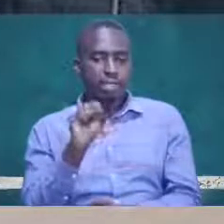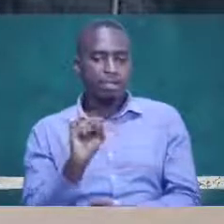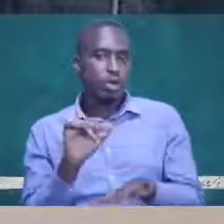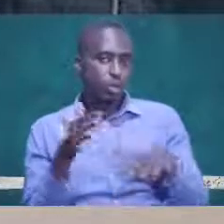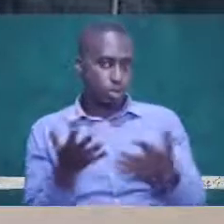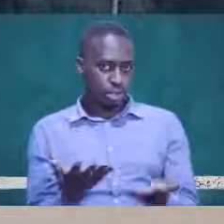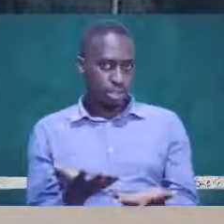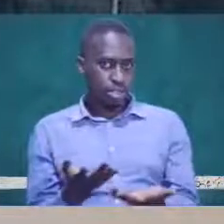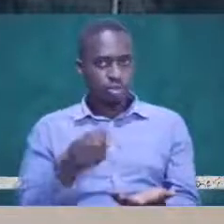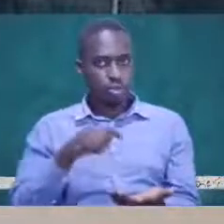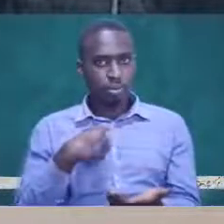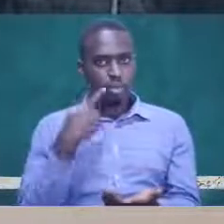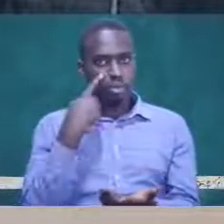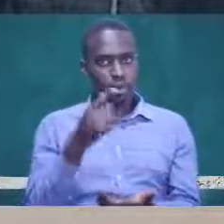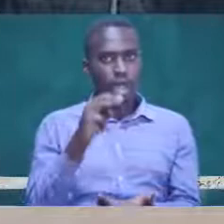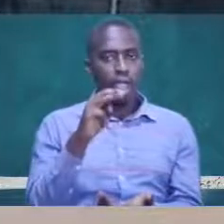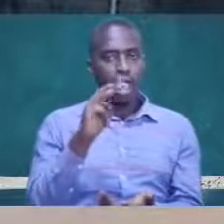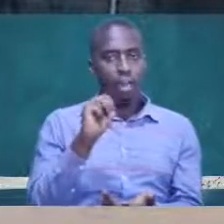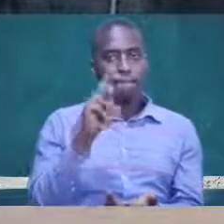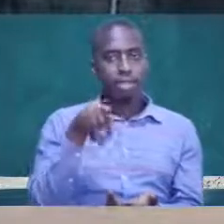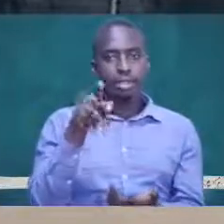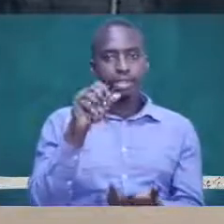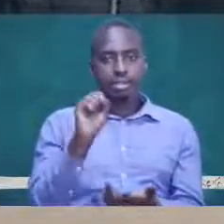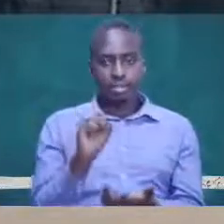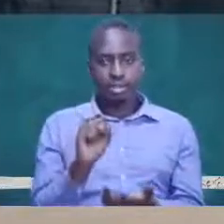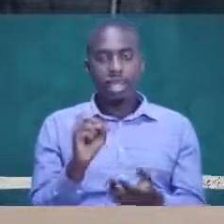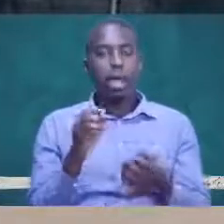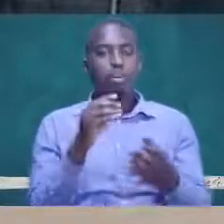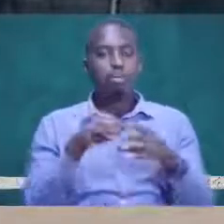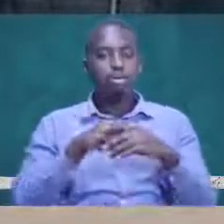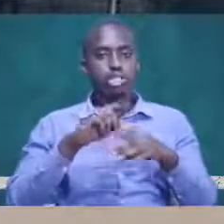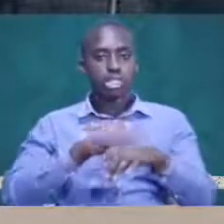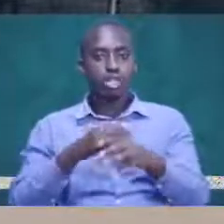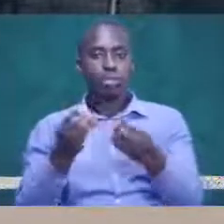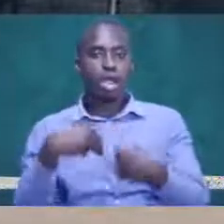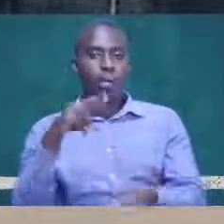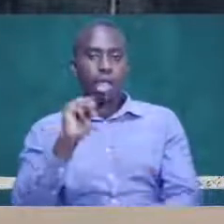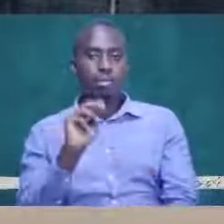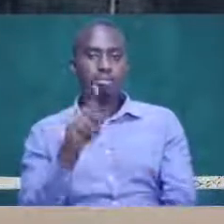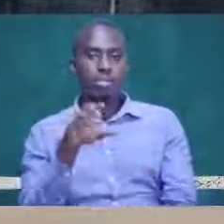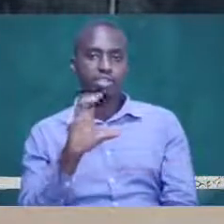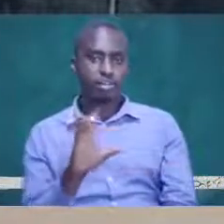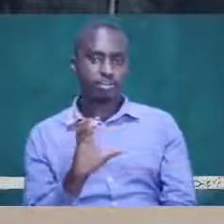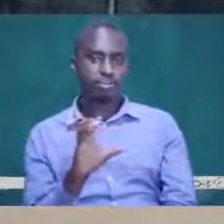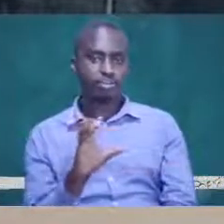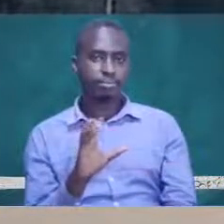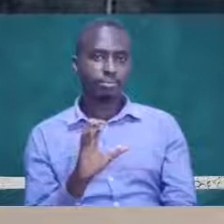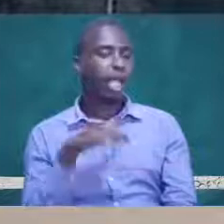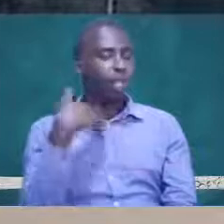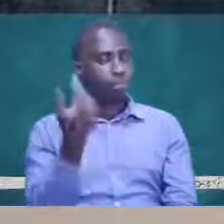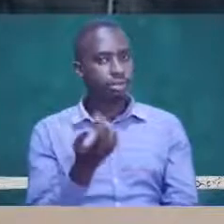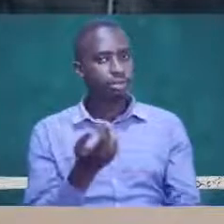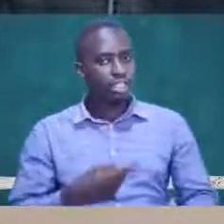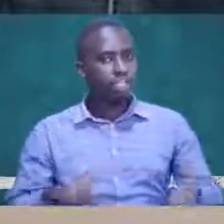for marginal propensity to save given marginal propensity to consume. Now, the